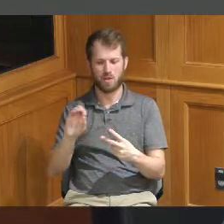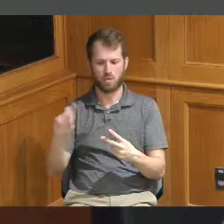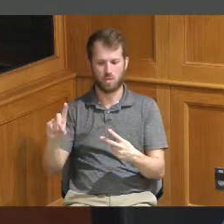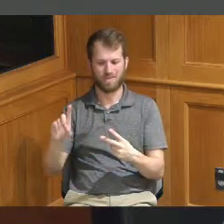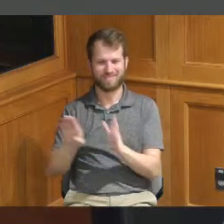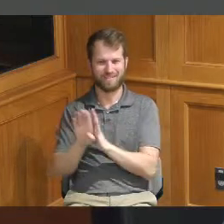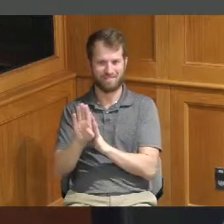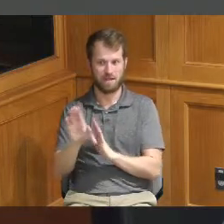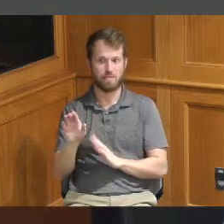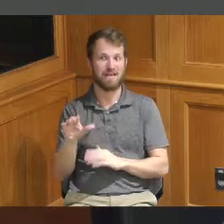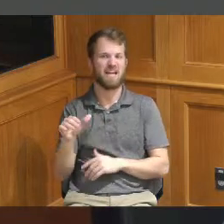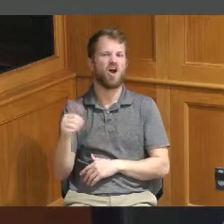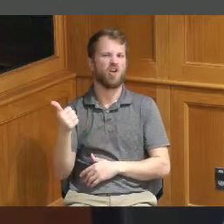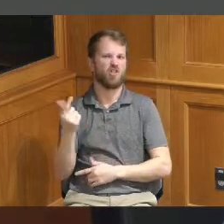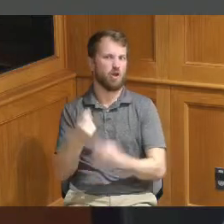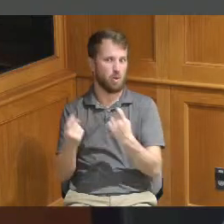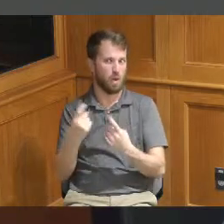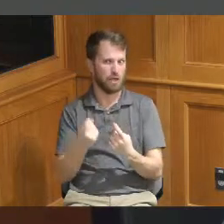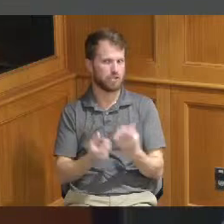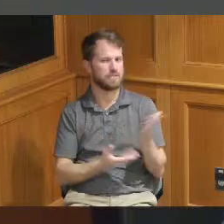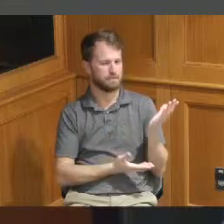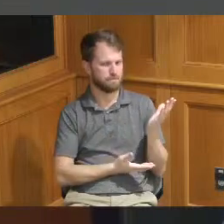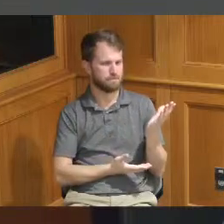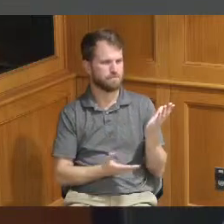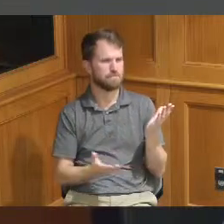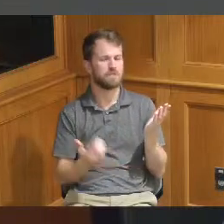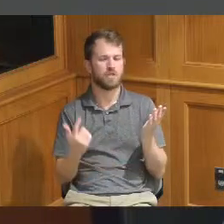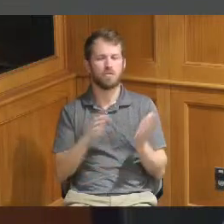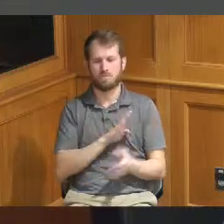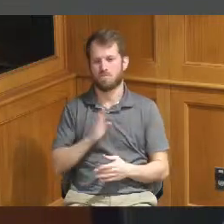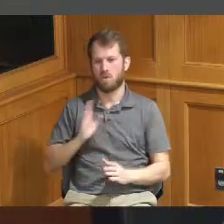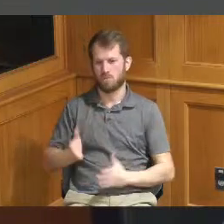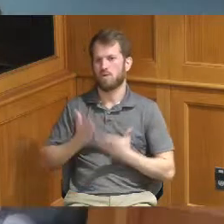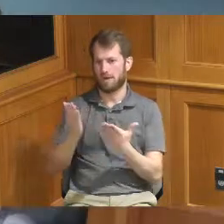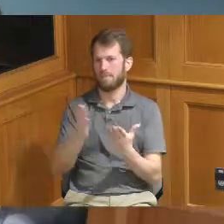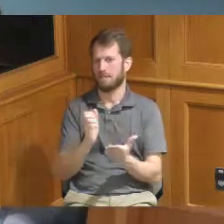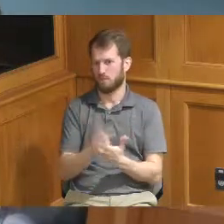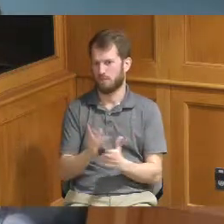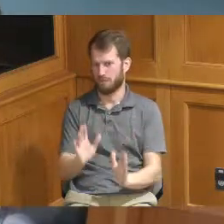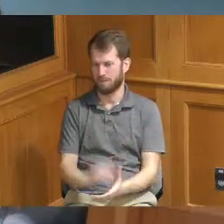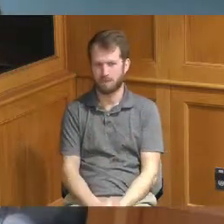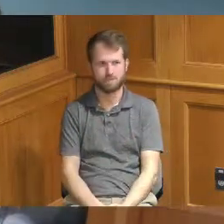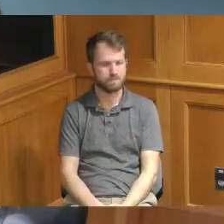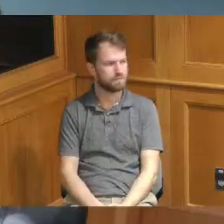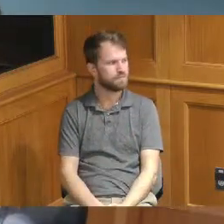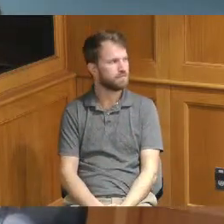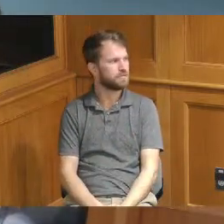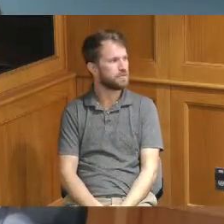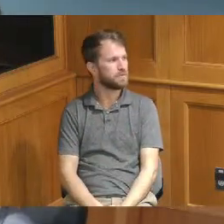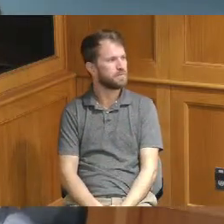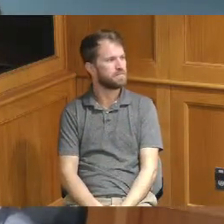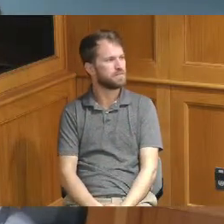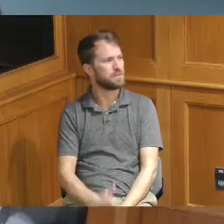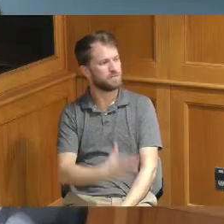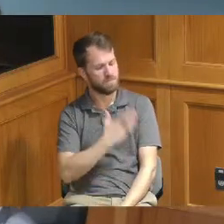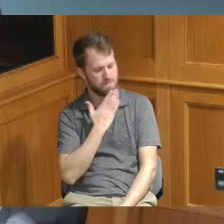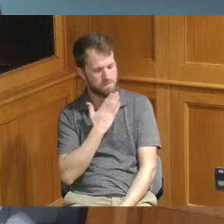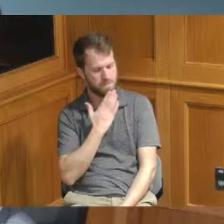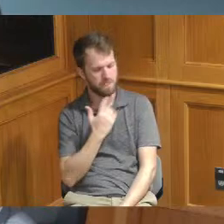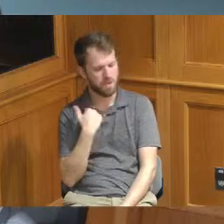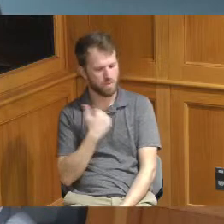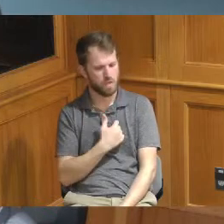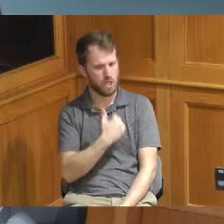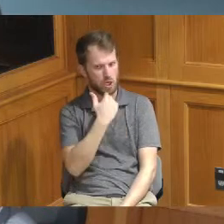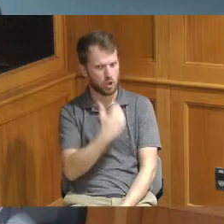any additional questions, the administration does recommend approval. Thank you very much. We did have I think, a very good and